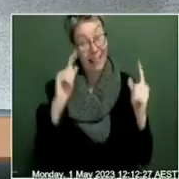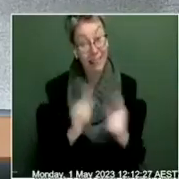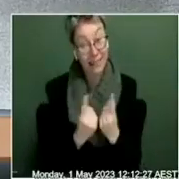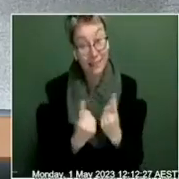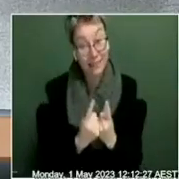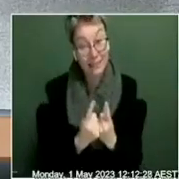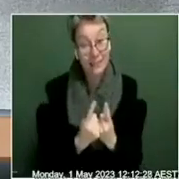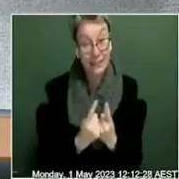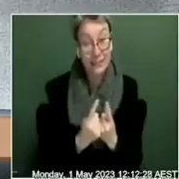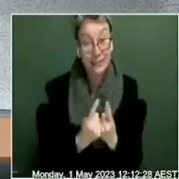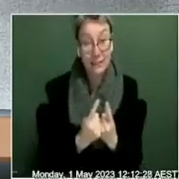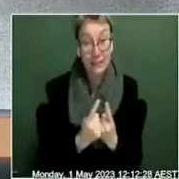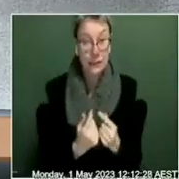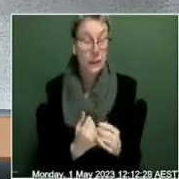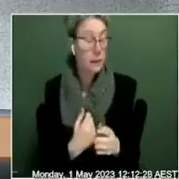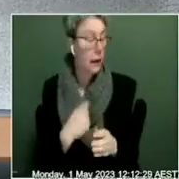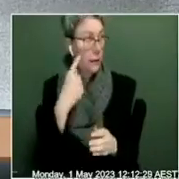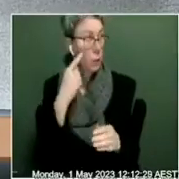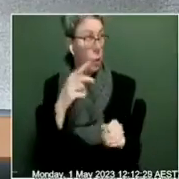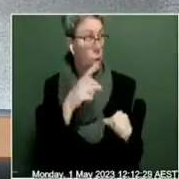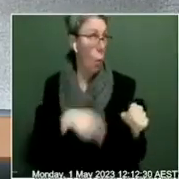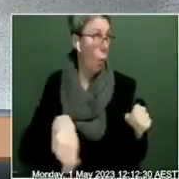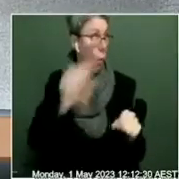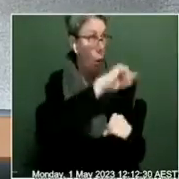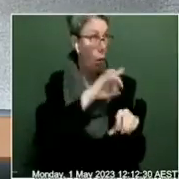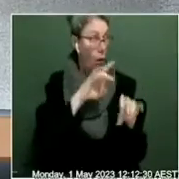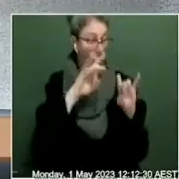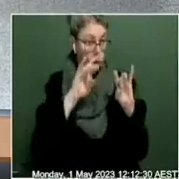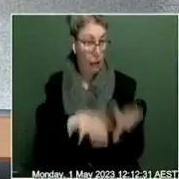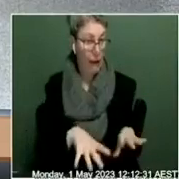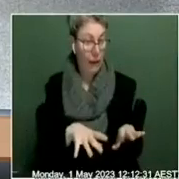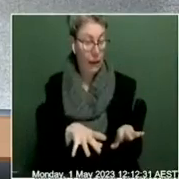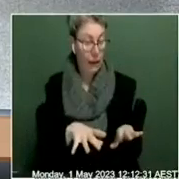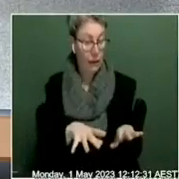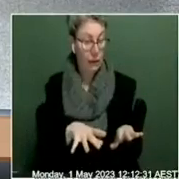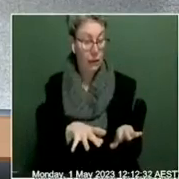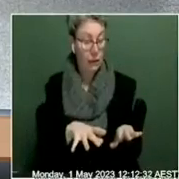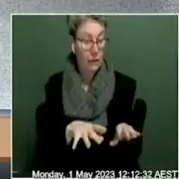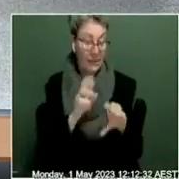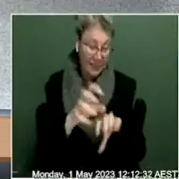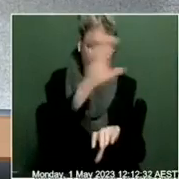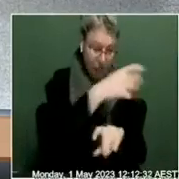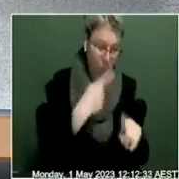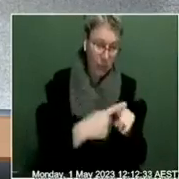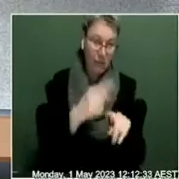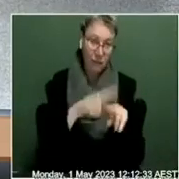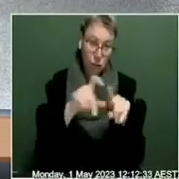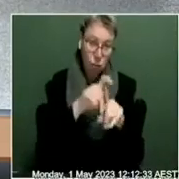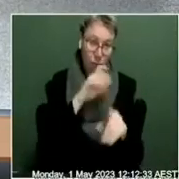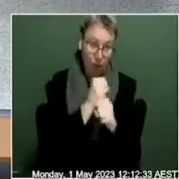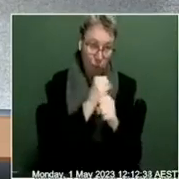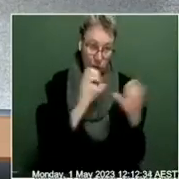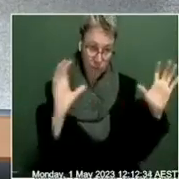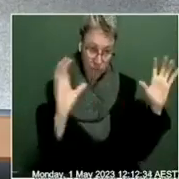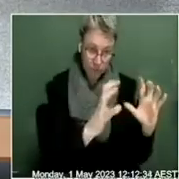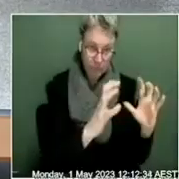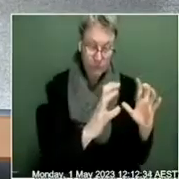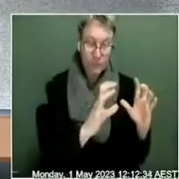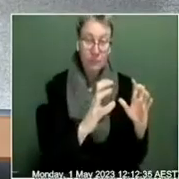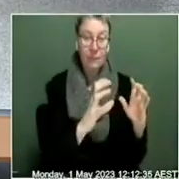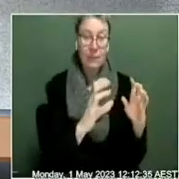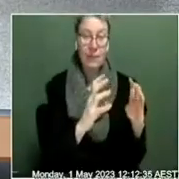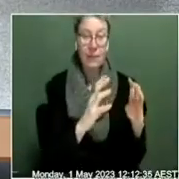that the Council of Attorneys General and the working group, and the Victorian member was from the Department of Justice and Community Safety, that they would